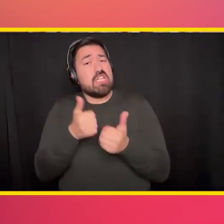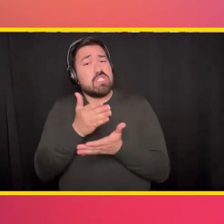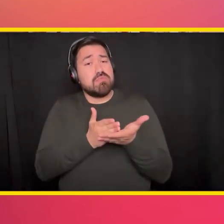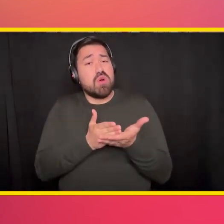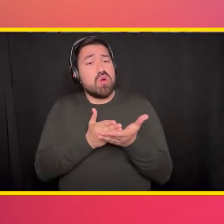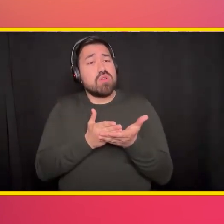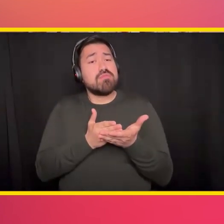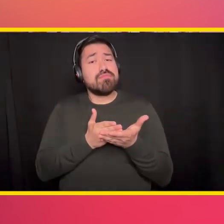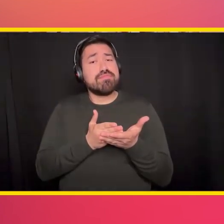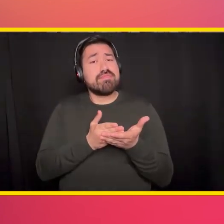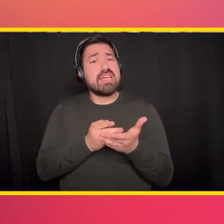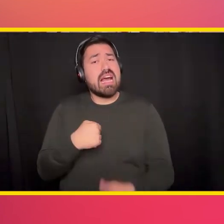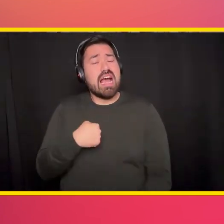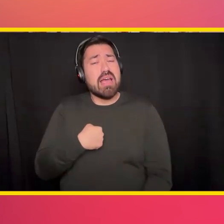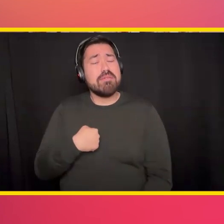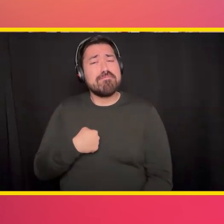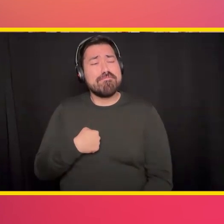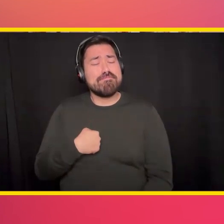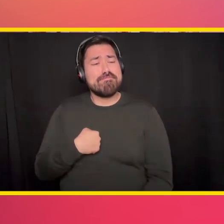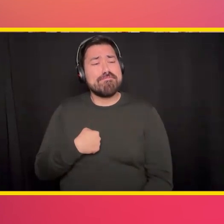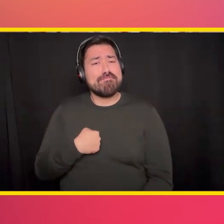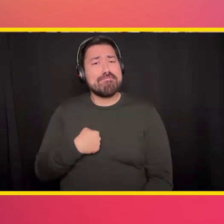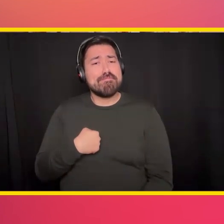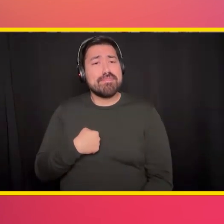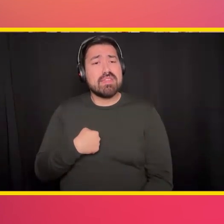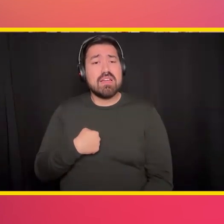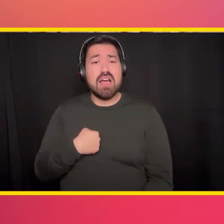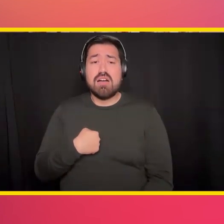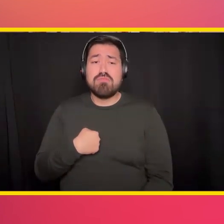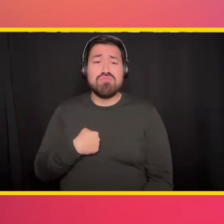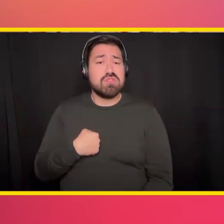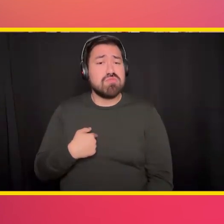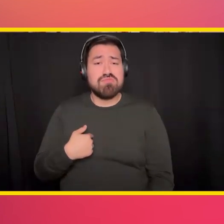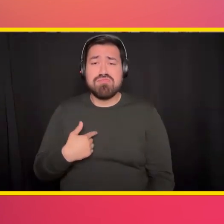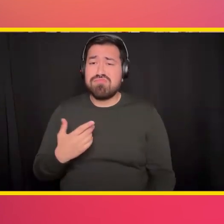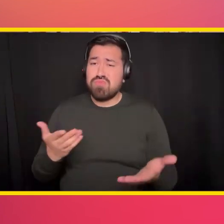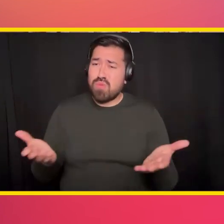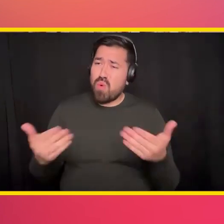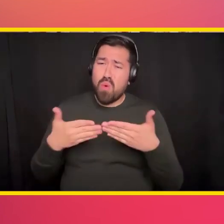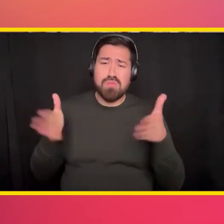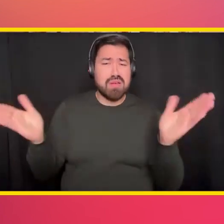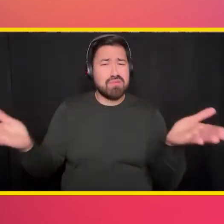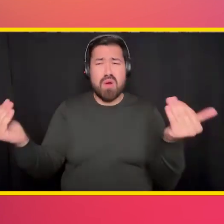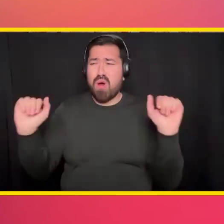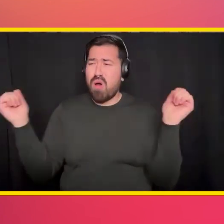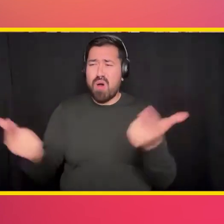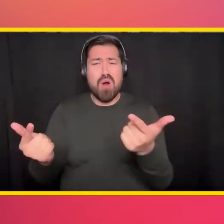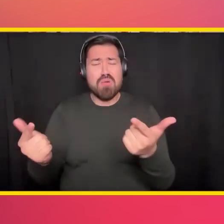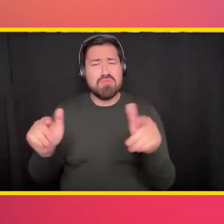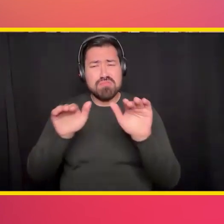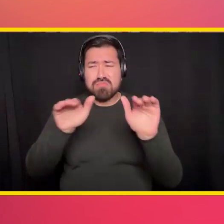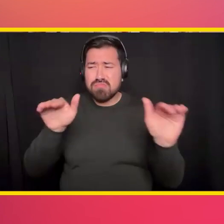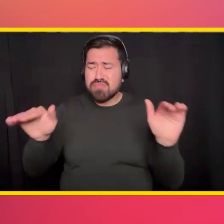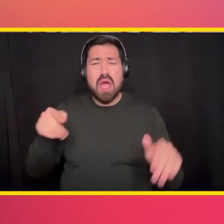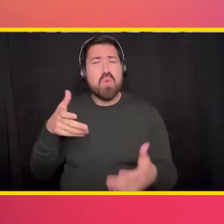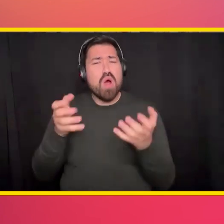too, that I implore to anyone that's going through this scenario is I want you to